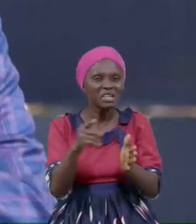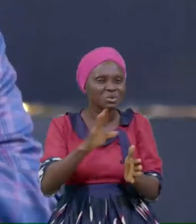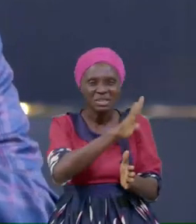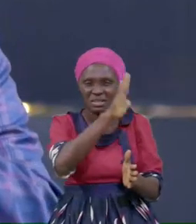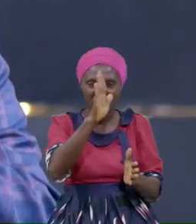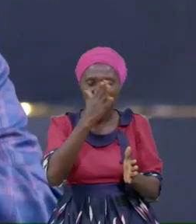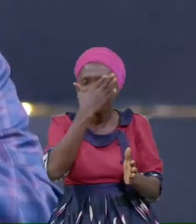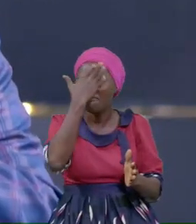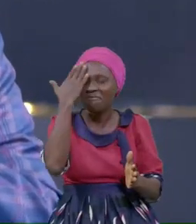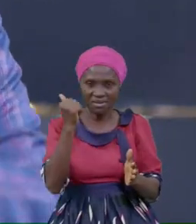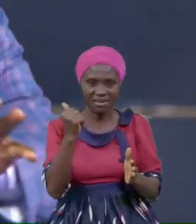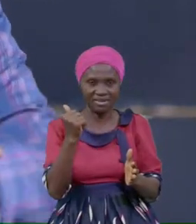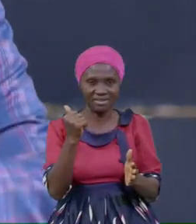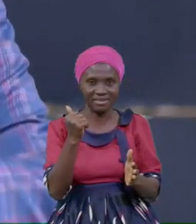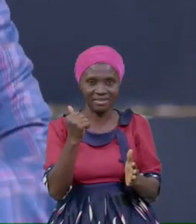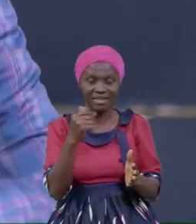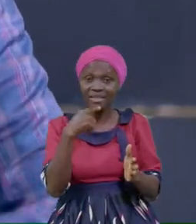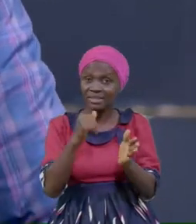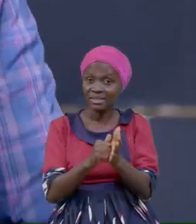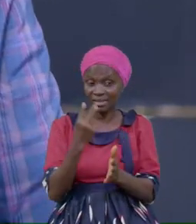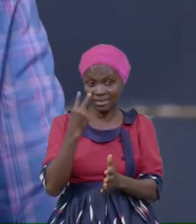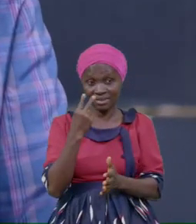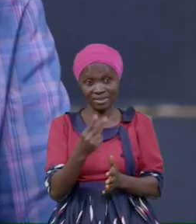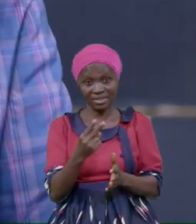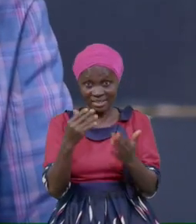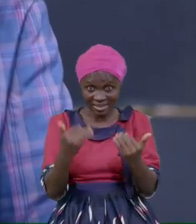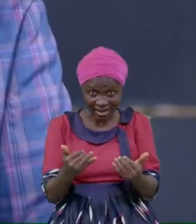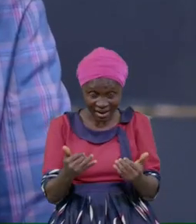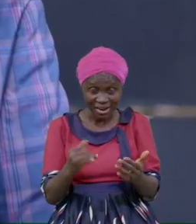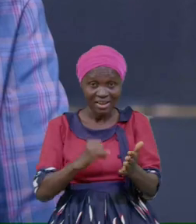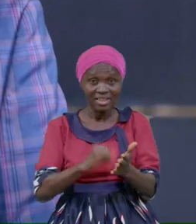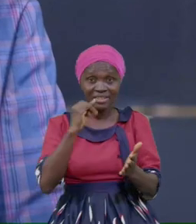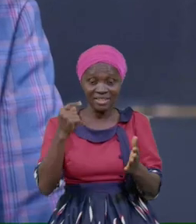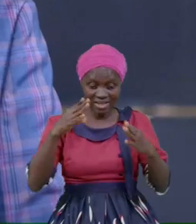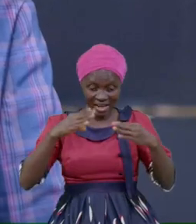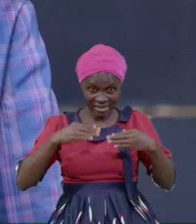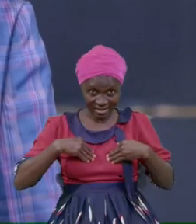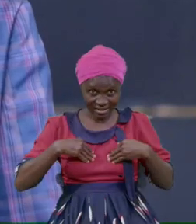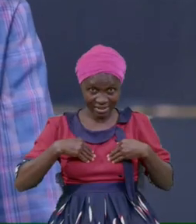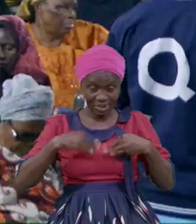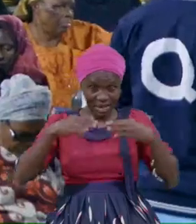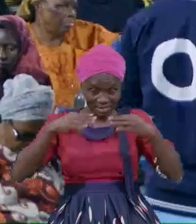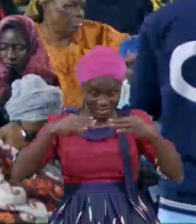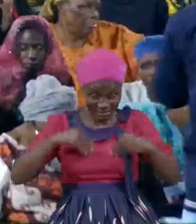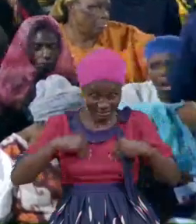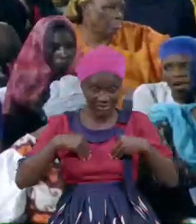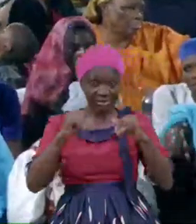Behold, now is the accepted time. When is the accepted time?